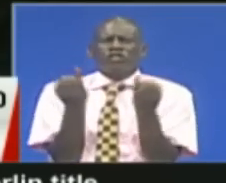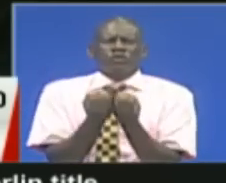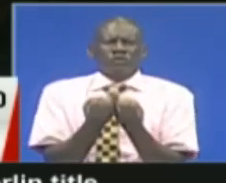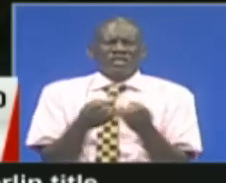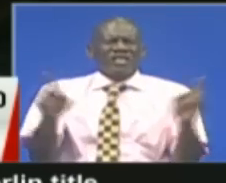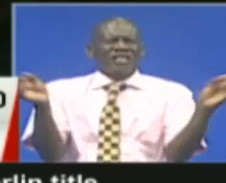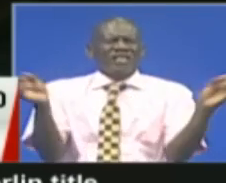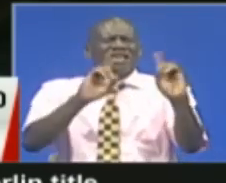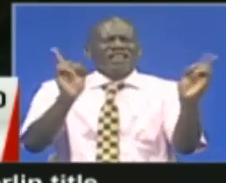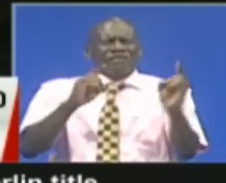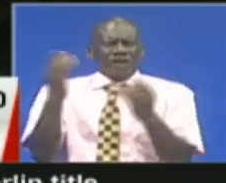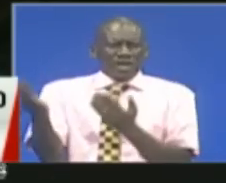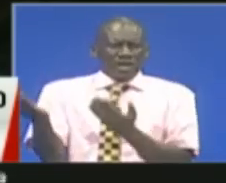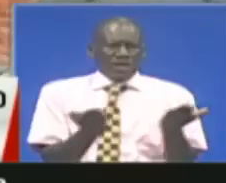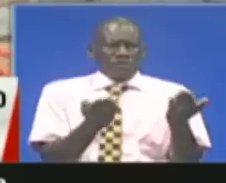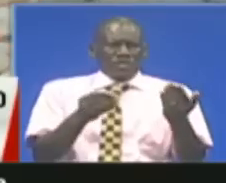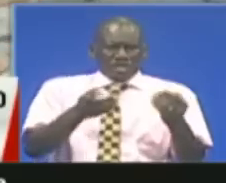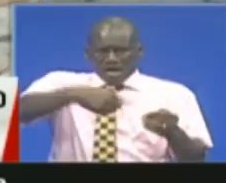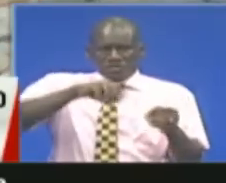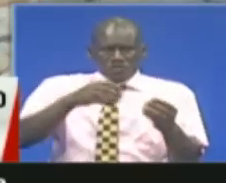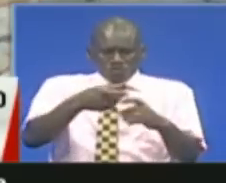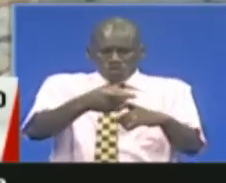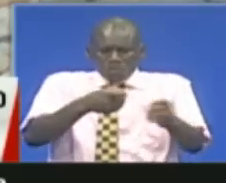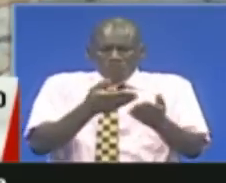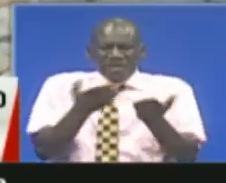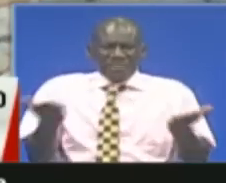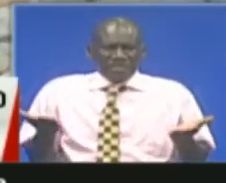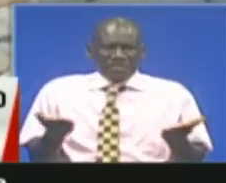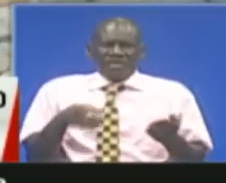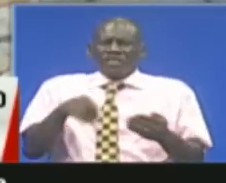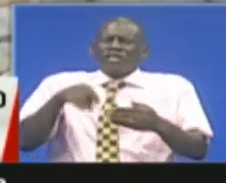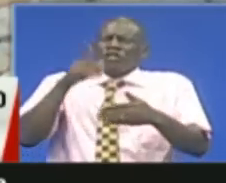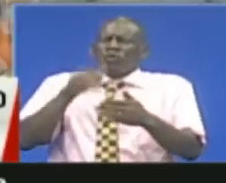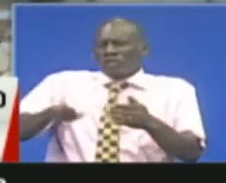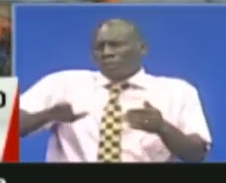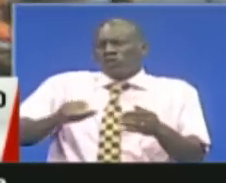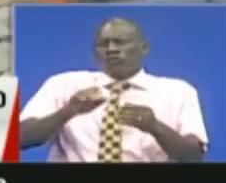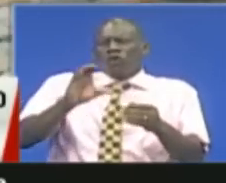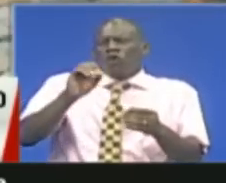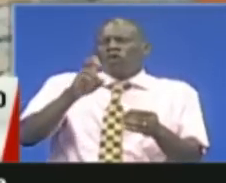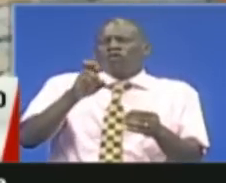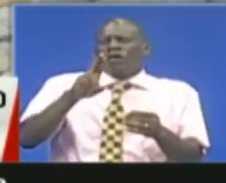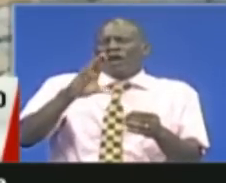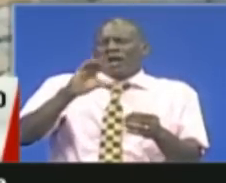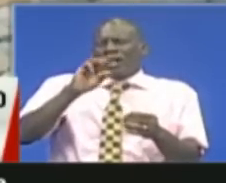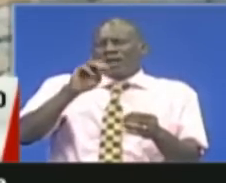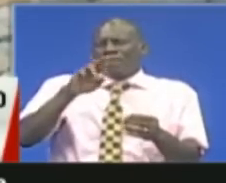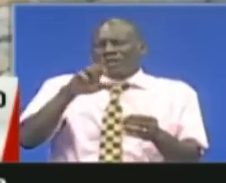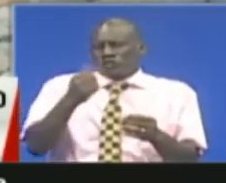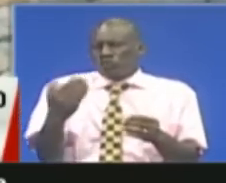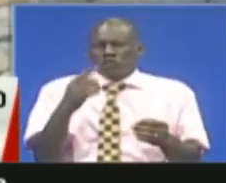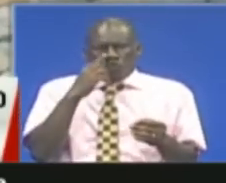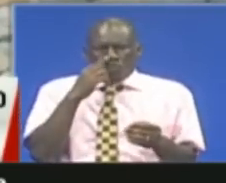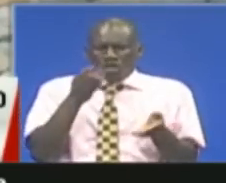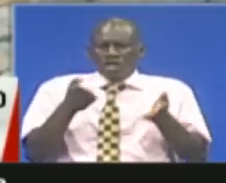never allowed even to remove anything. This is what has remained of Overcomers Children's Home. For now, it is only the boys who are sleeping here.